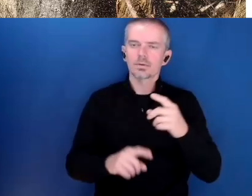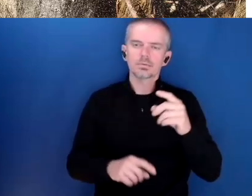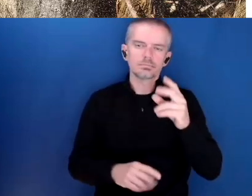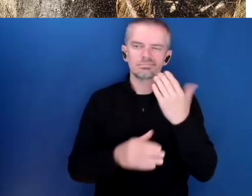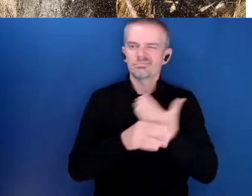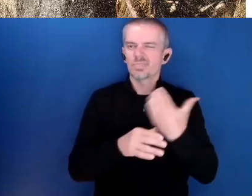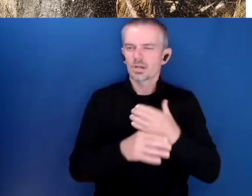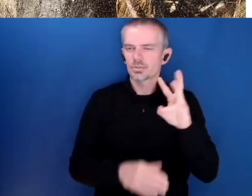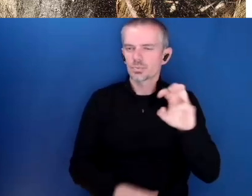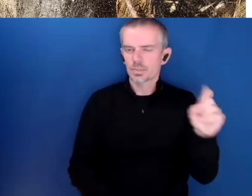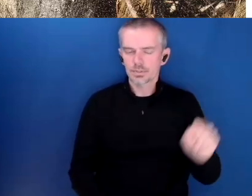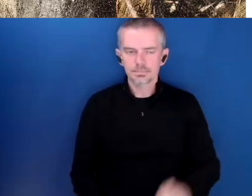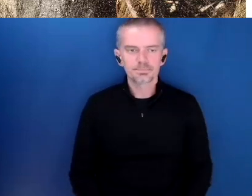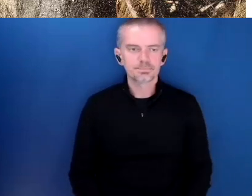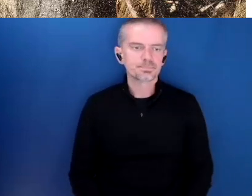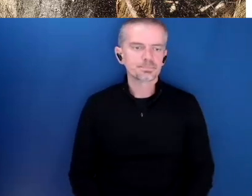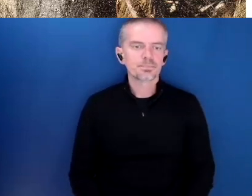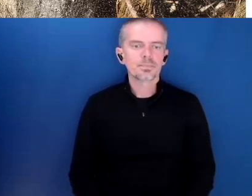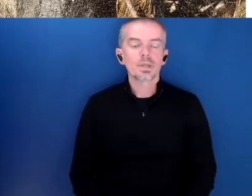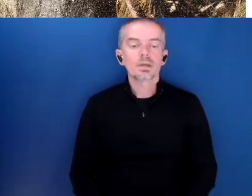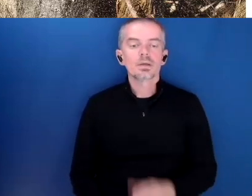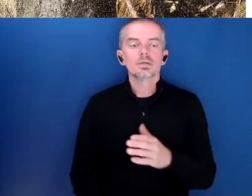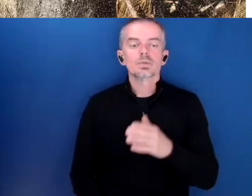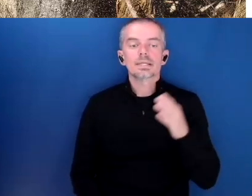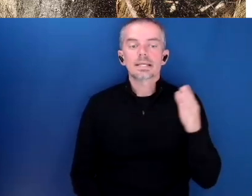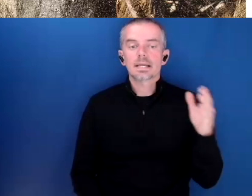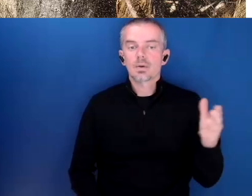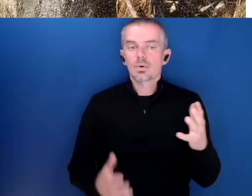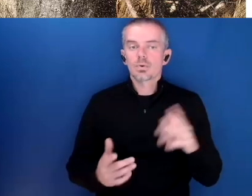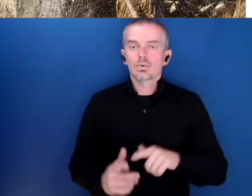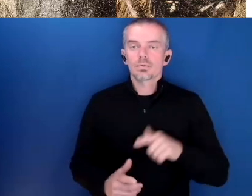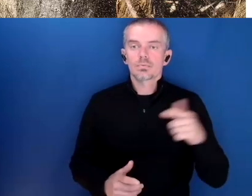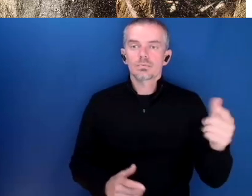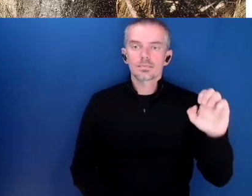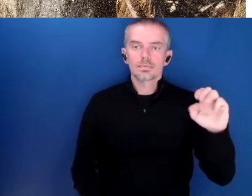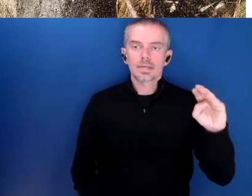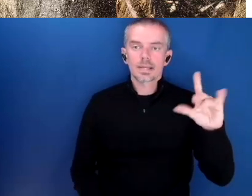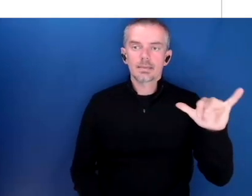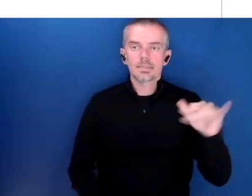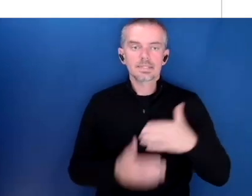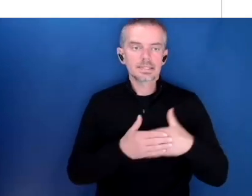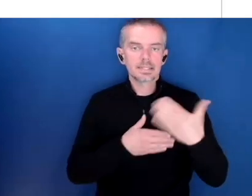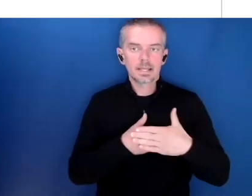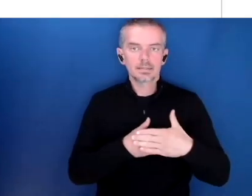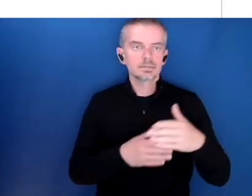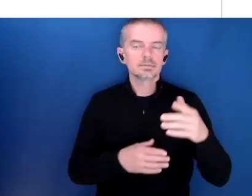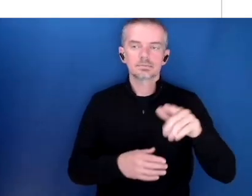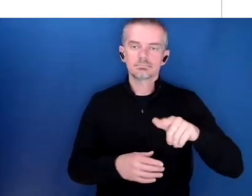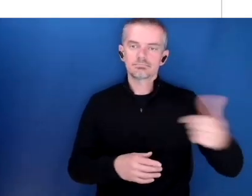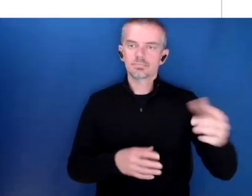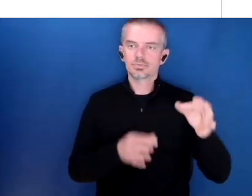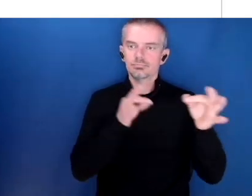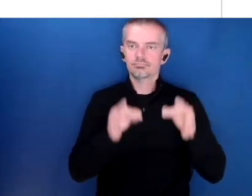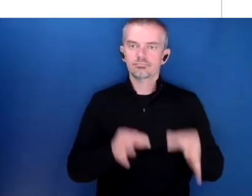our experience with these agreements. And now I want to turn it over to Emily on the next slide to talk with you more